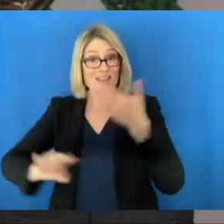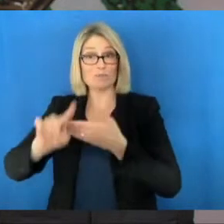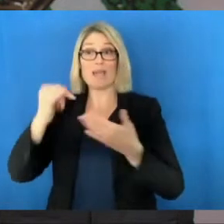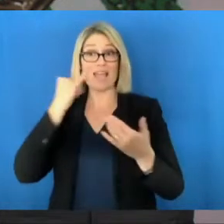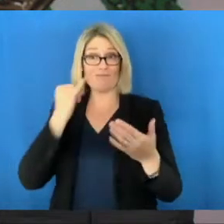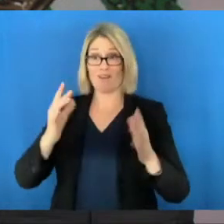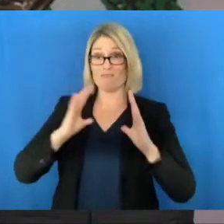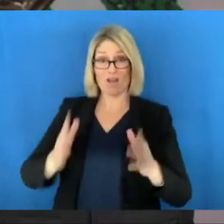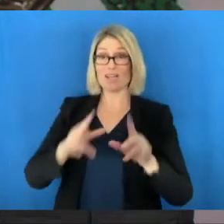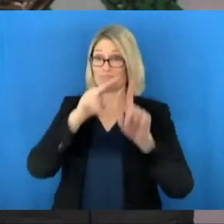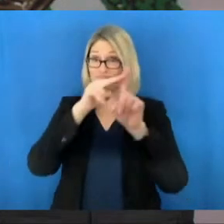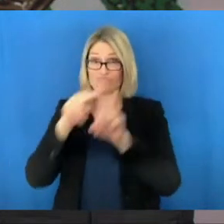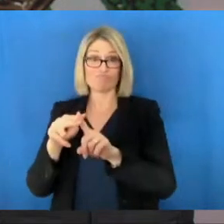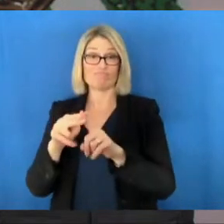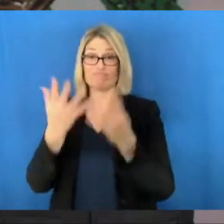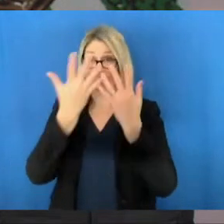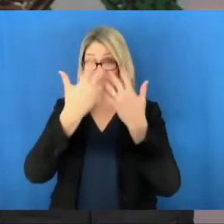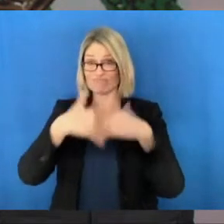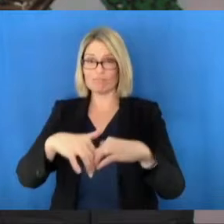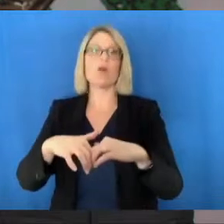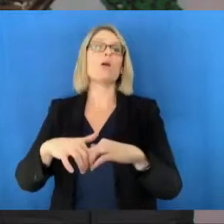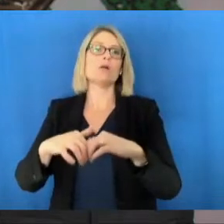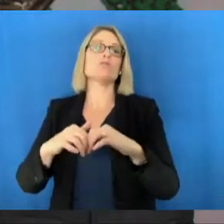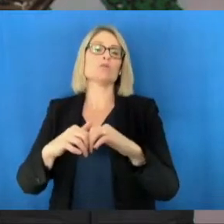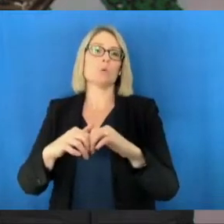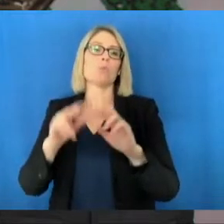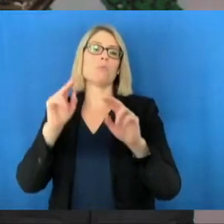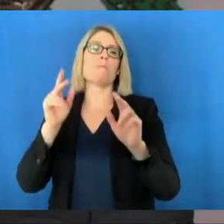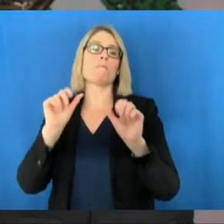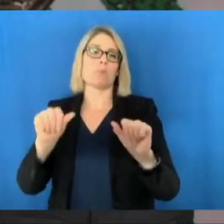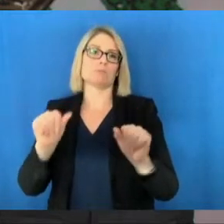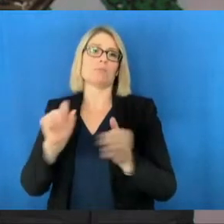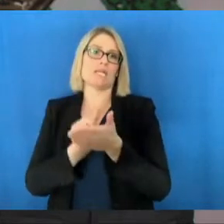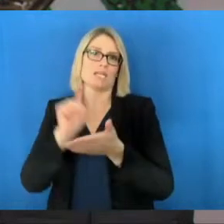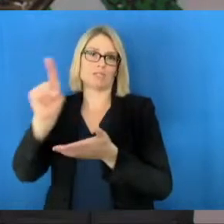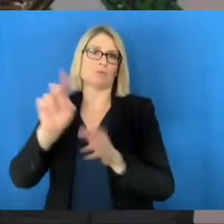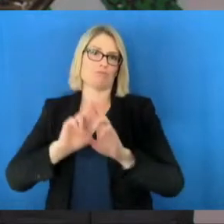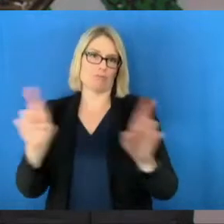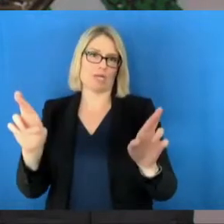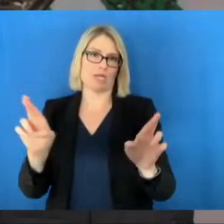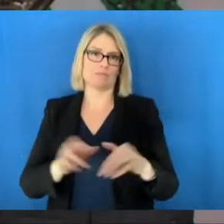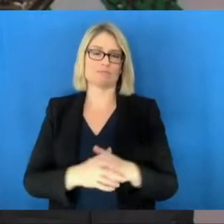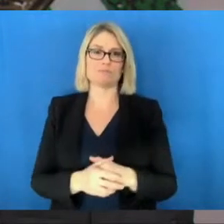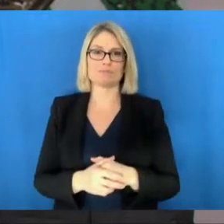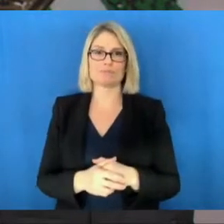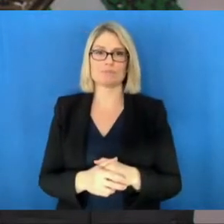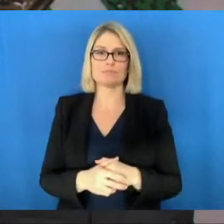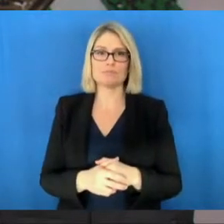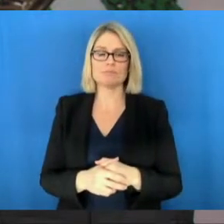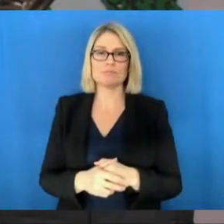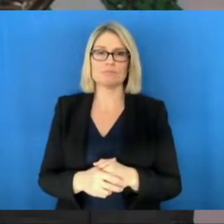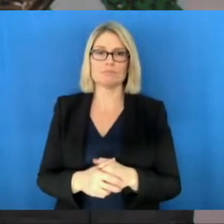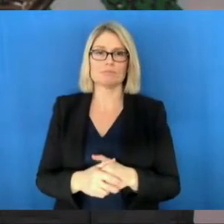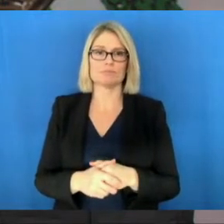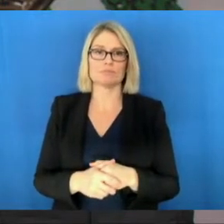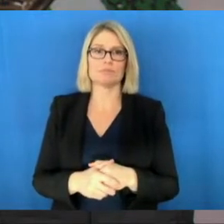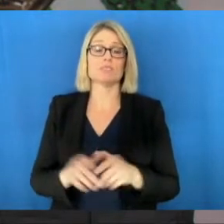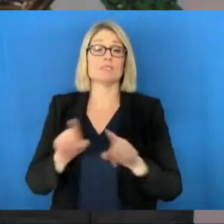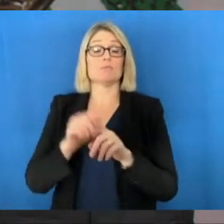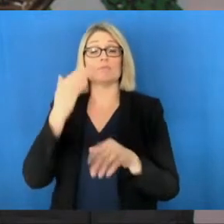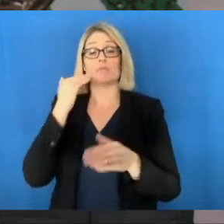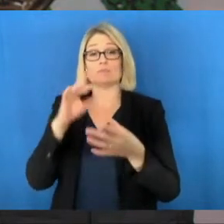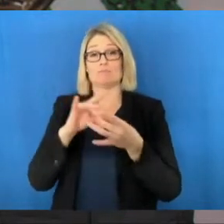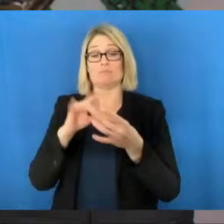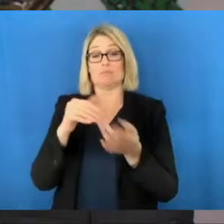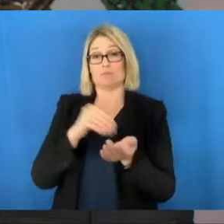that. So really looking at that option, helping us a lot as we move forward. And as Dr. Morrison said, we're